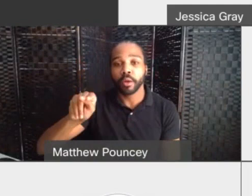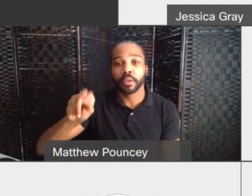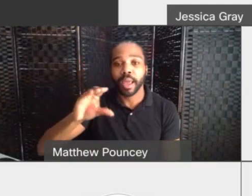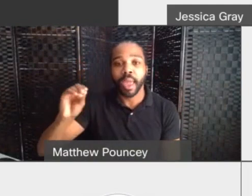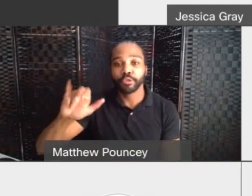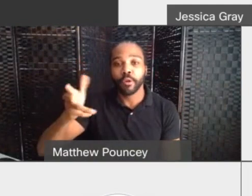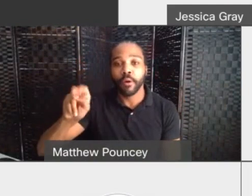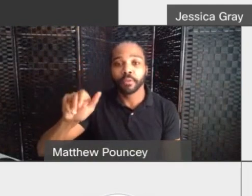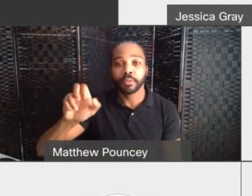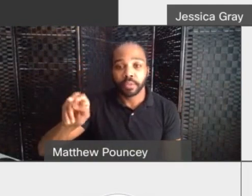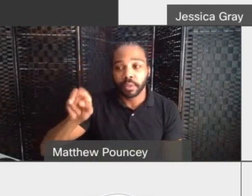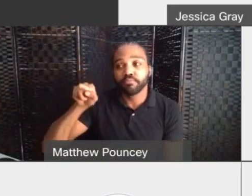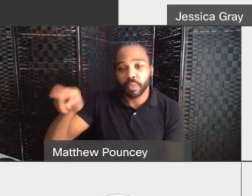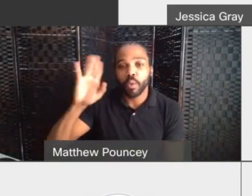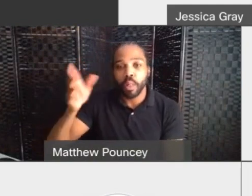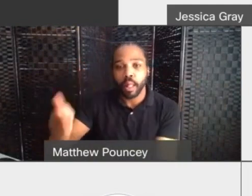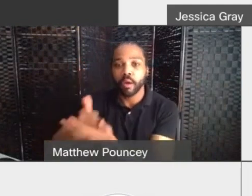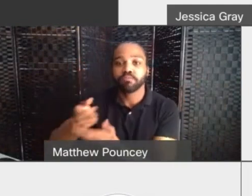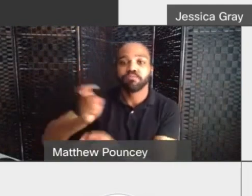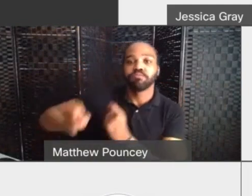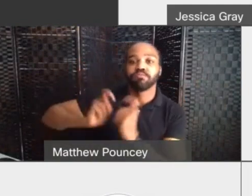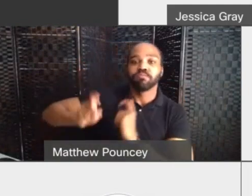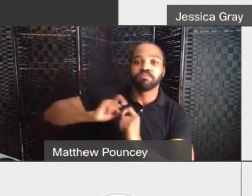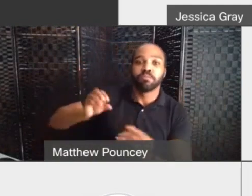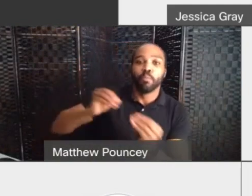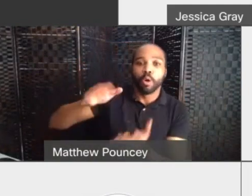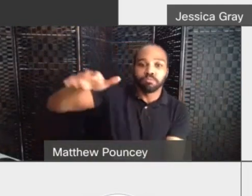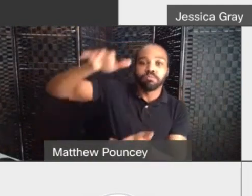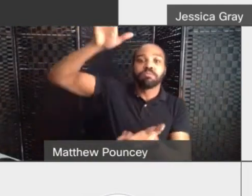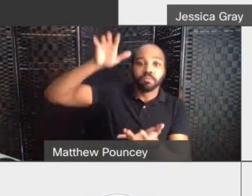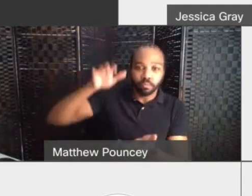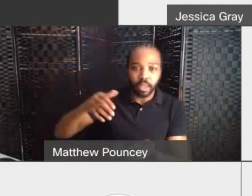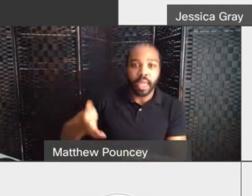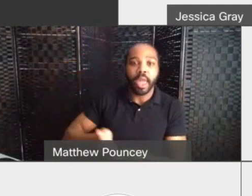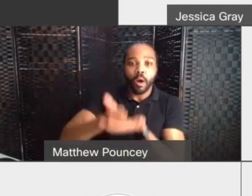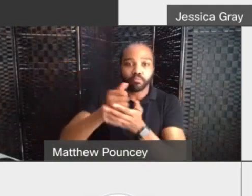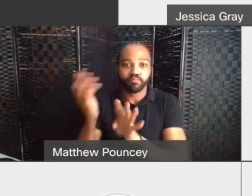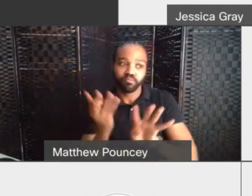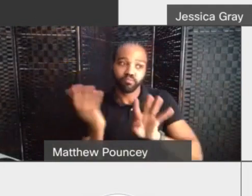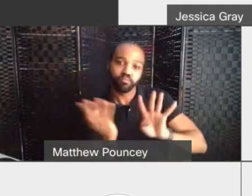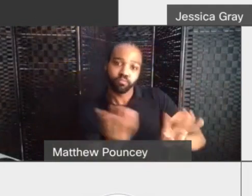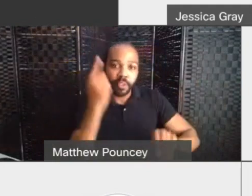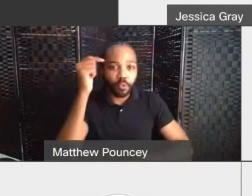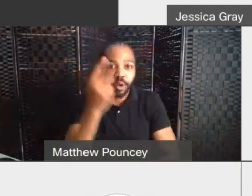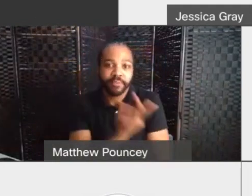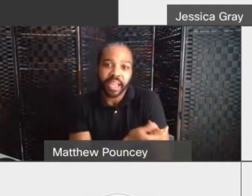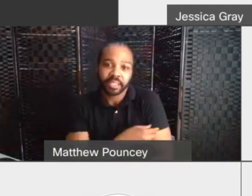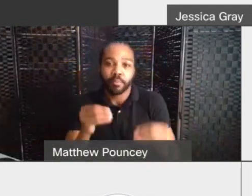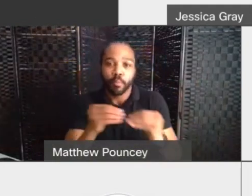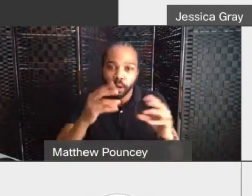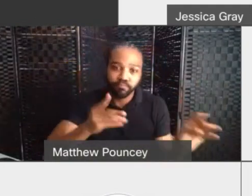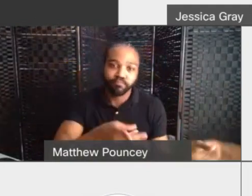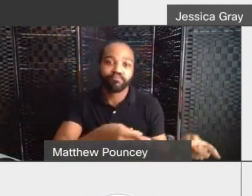the amount of people that are getting vaccinated and kind of move it along a little bit faster. However, I don't want to stick to a